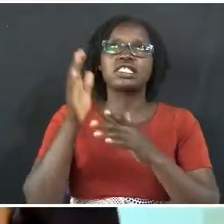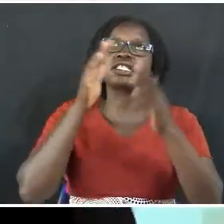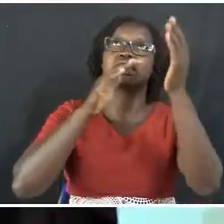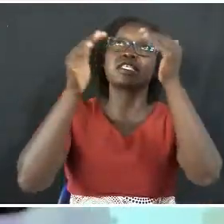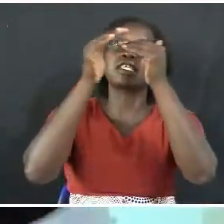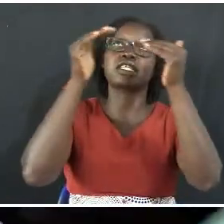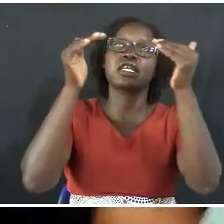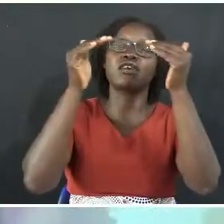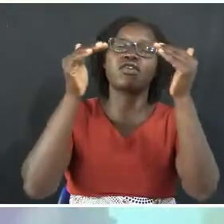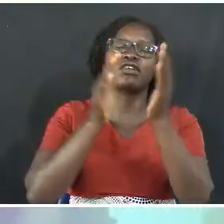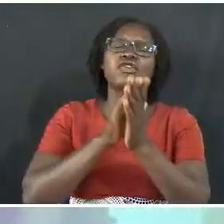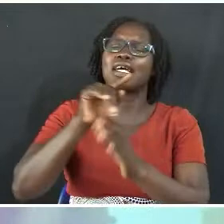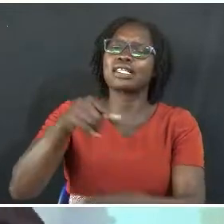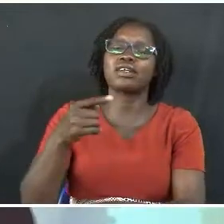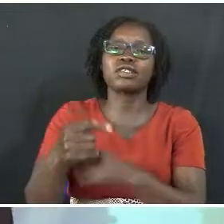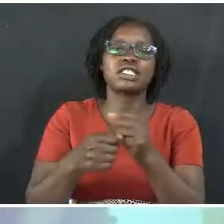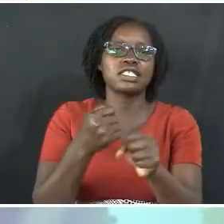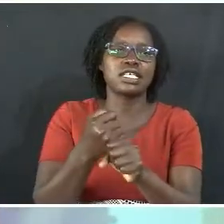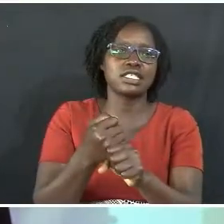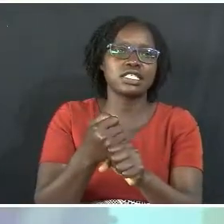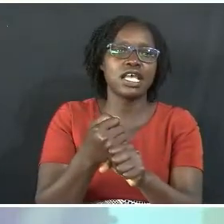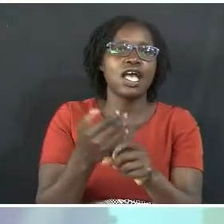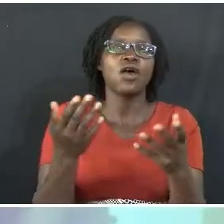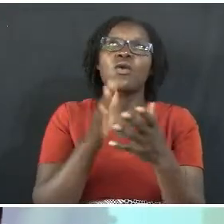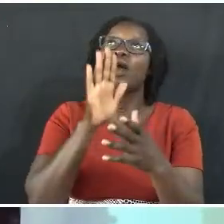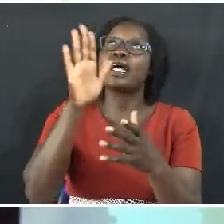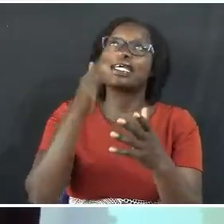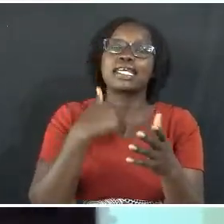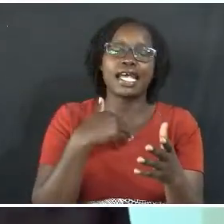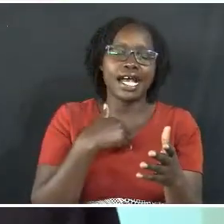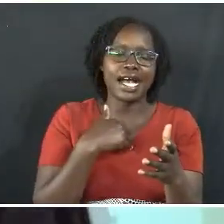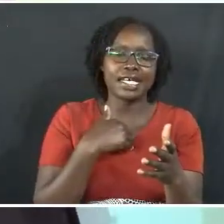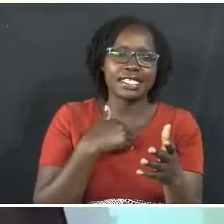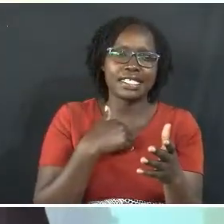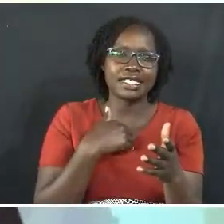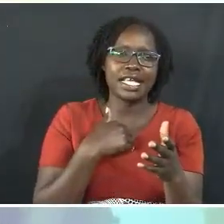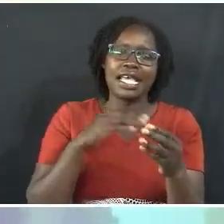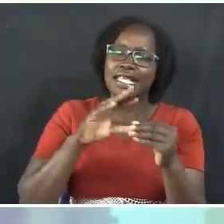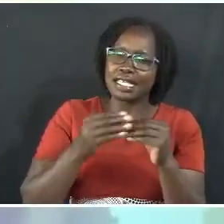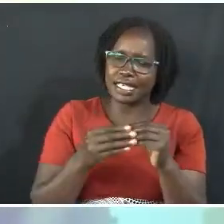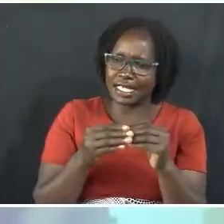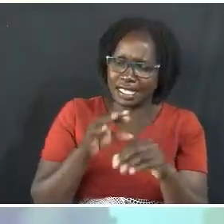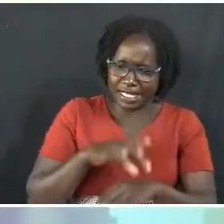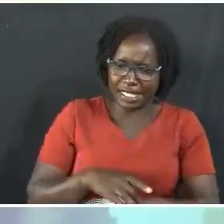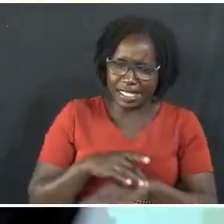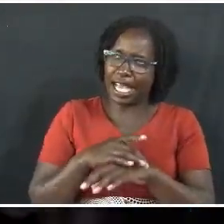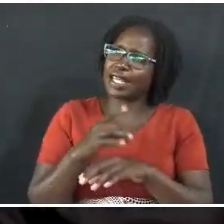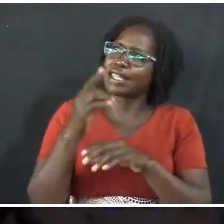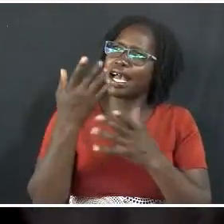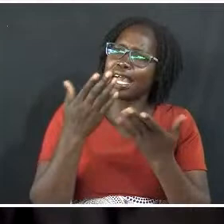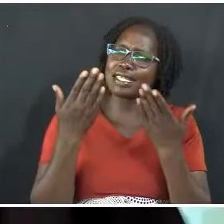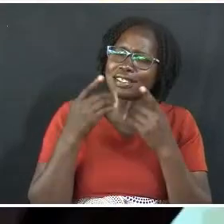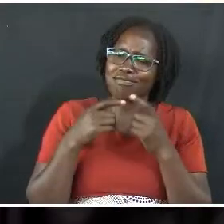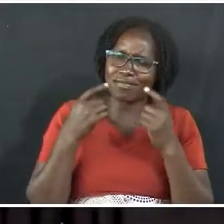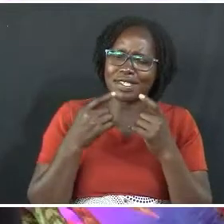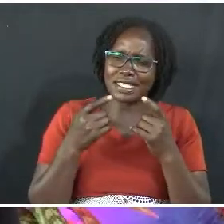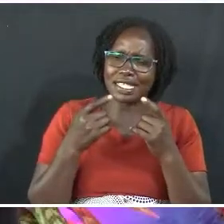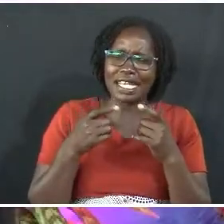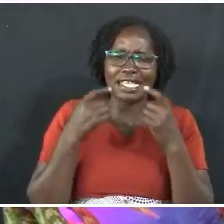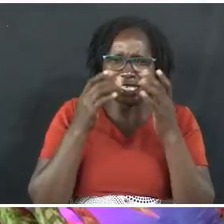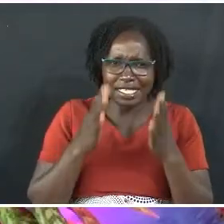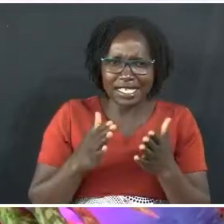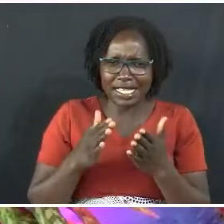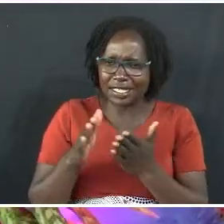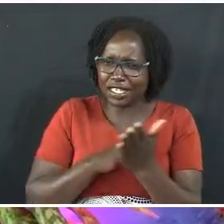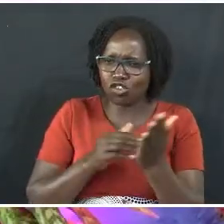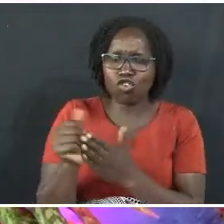heaven for 1,000 years. When he has recreated this earth and sin and sinners